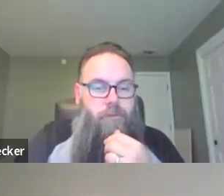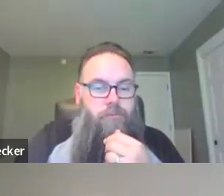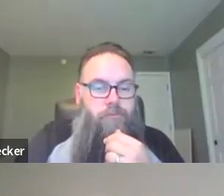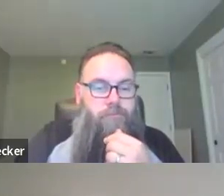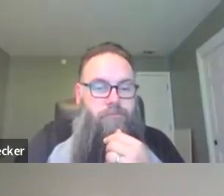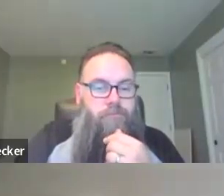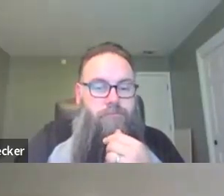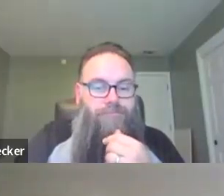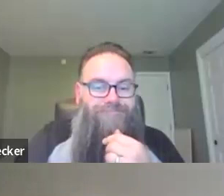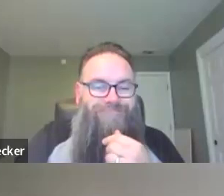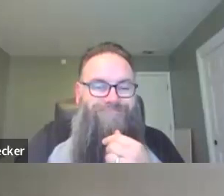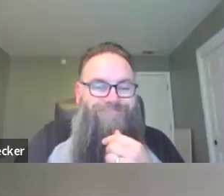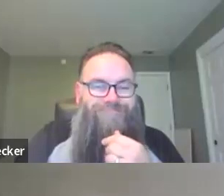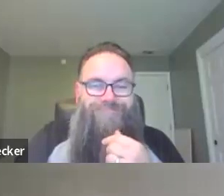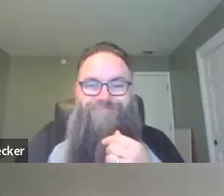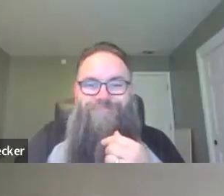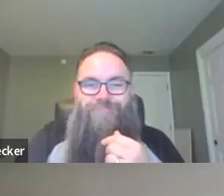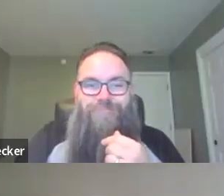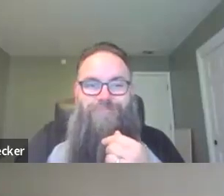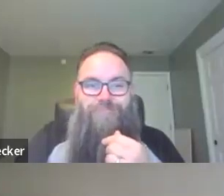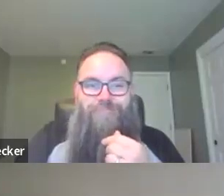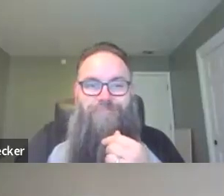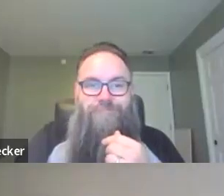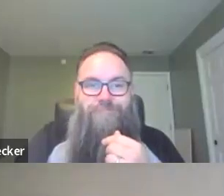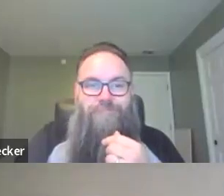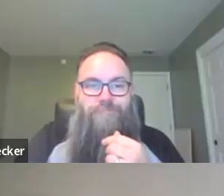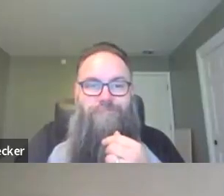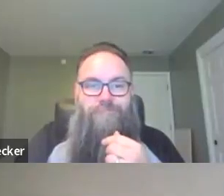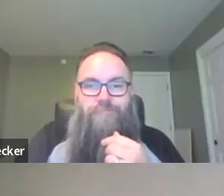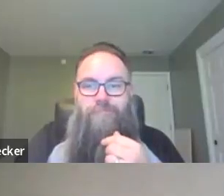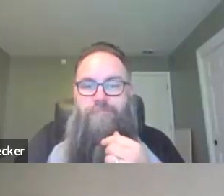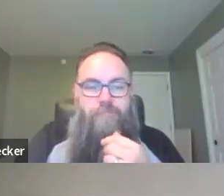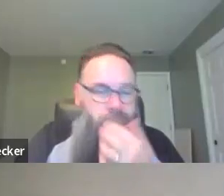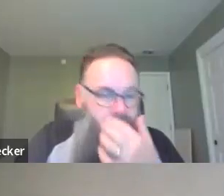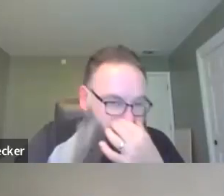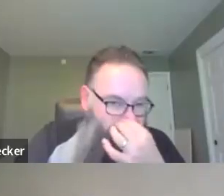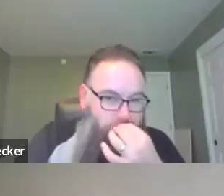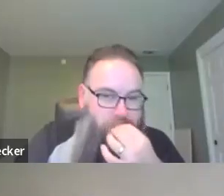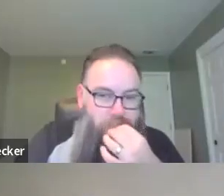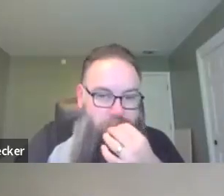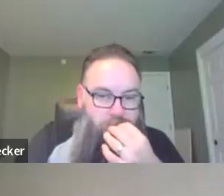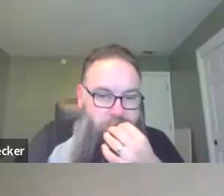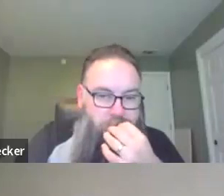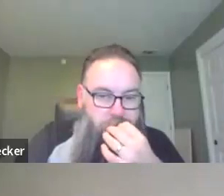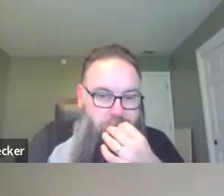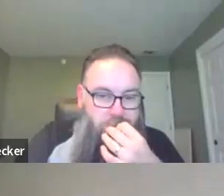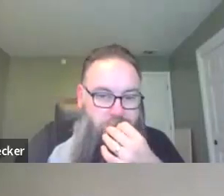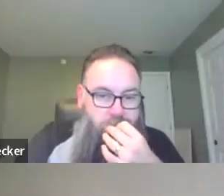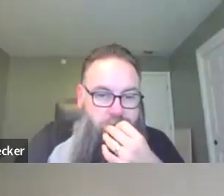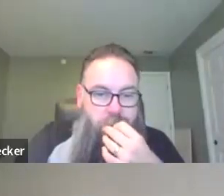of activities, sports, dances, yoga classes. And then we